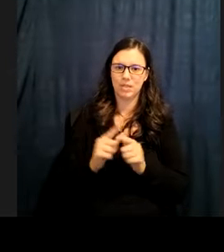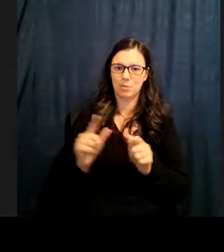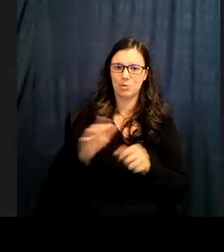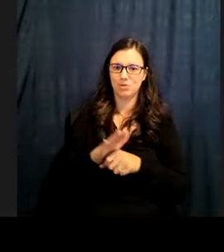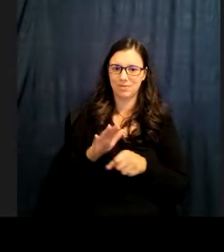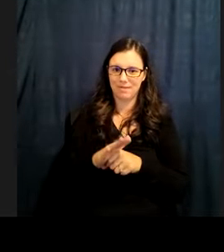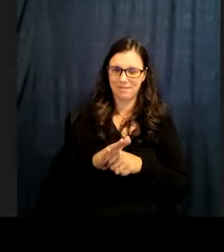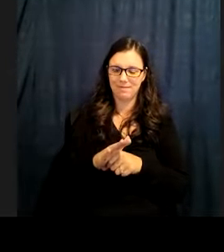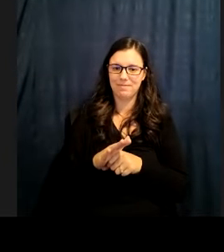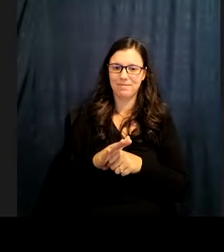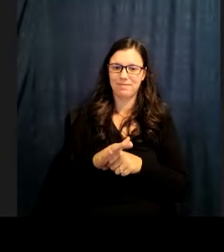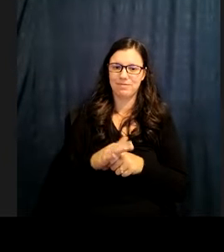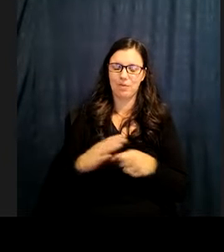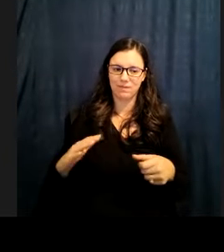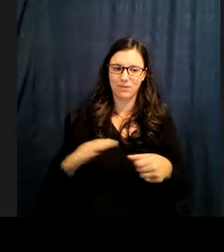fully.